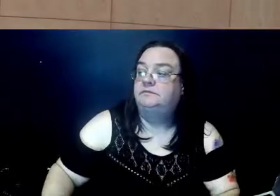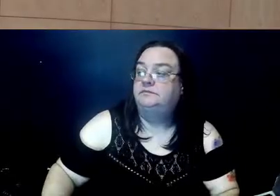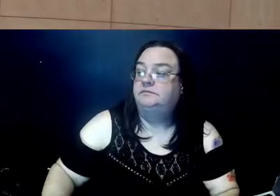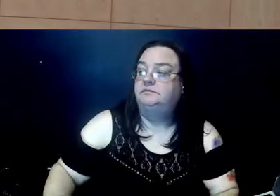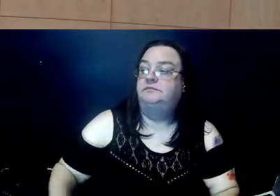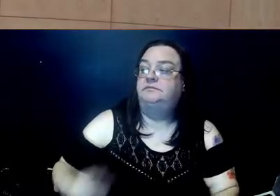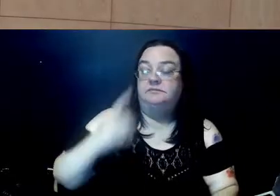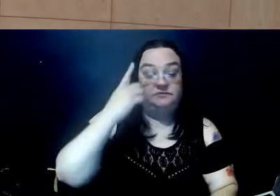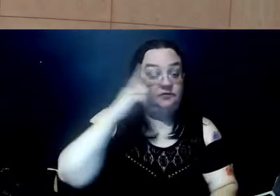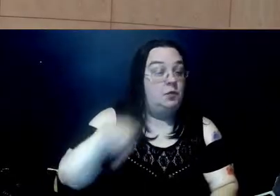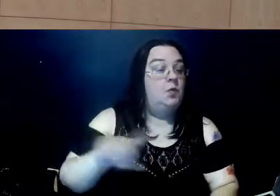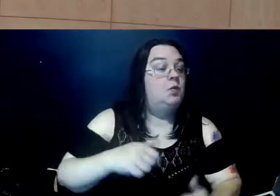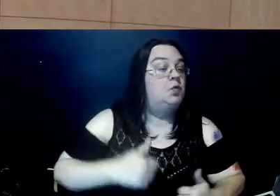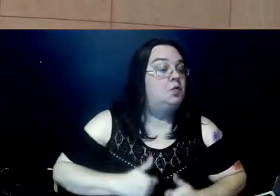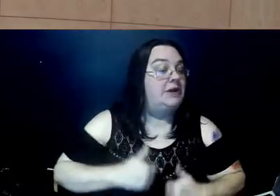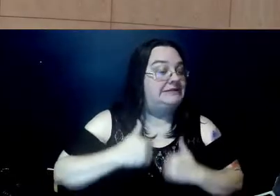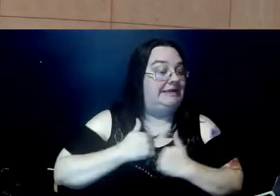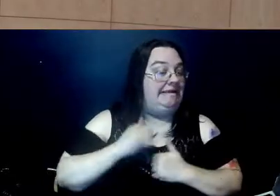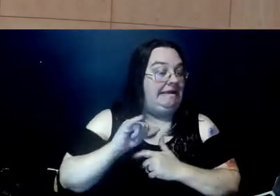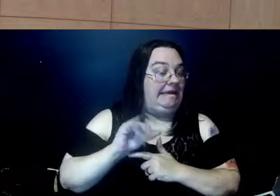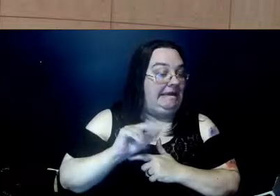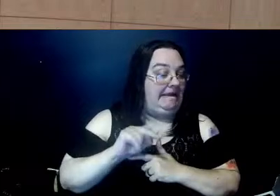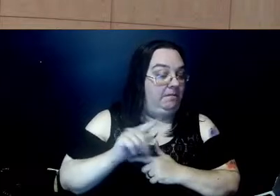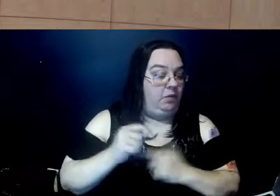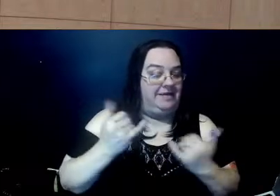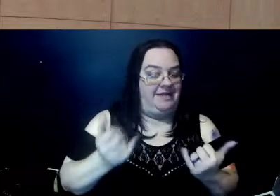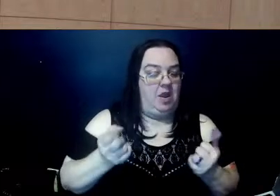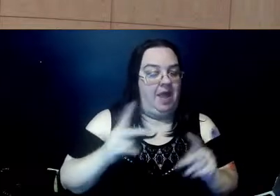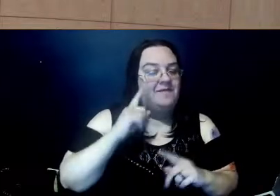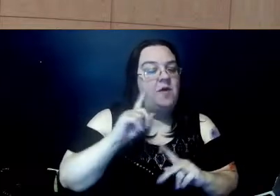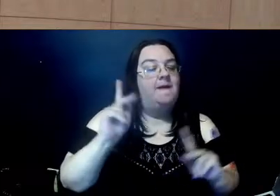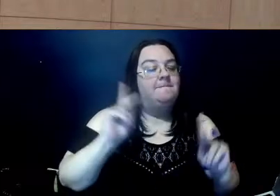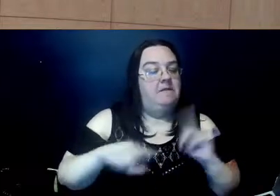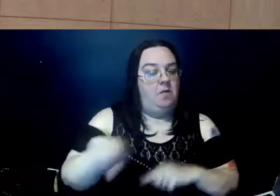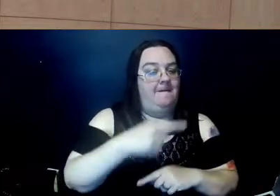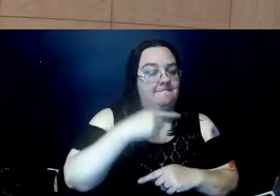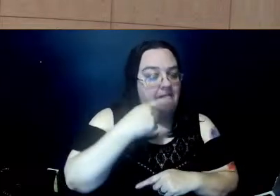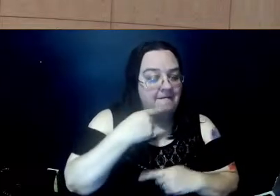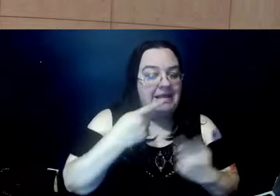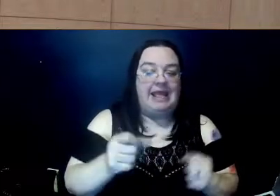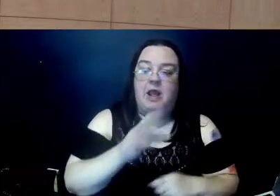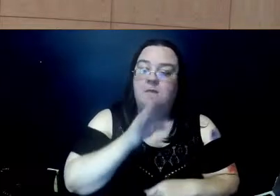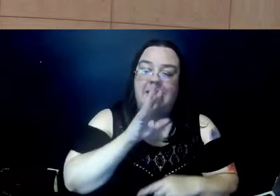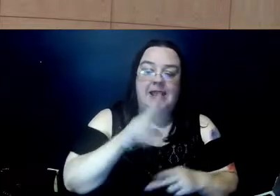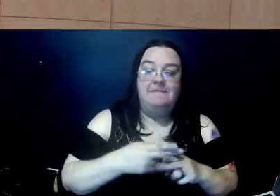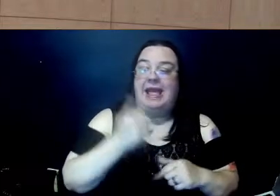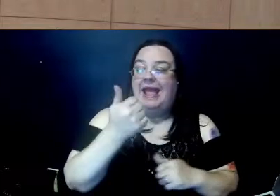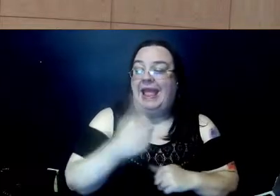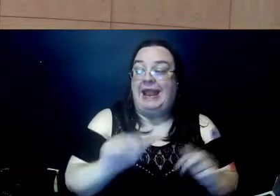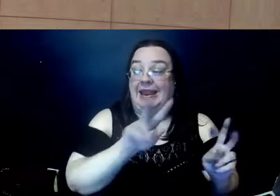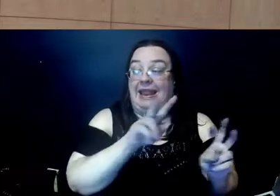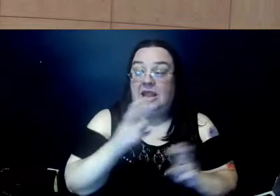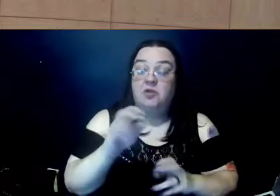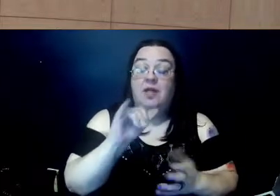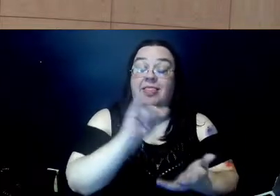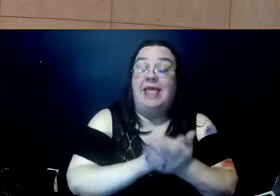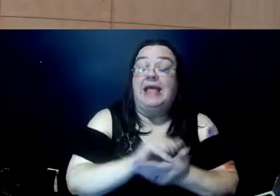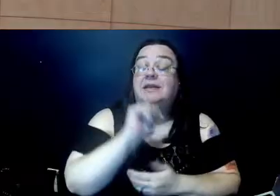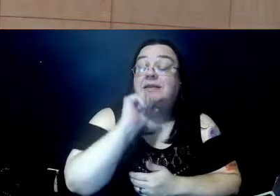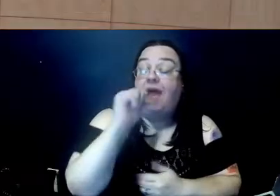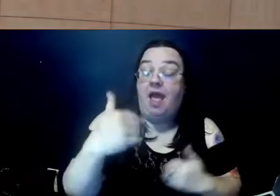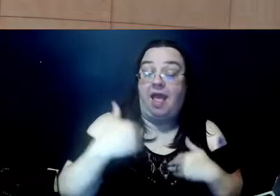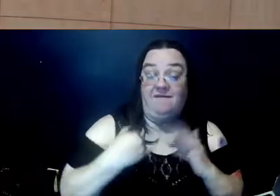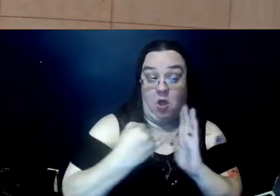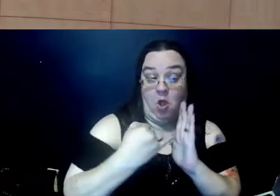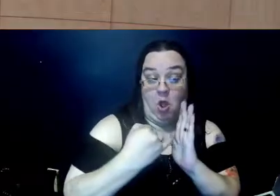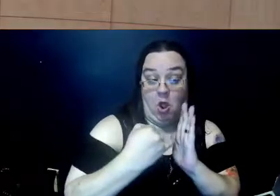for resident input. This is an opportunity for members of the public to speak on any issue that's not underlined on